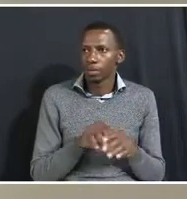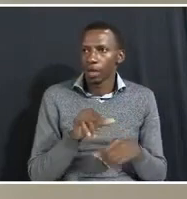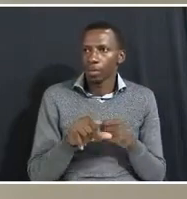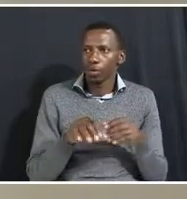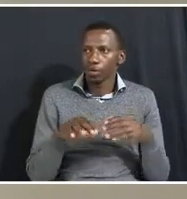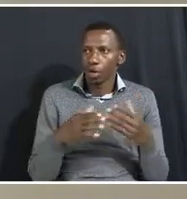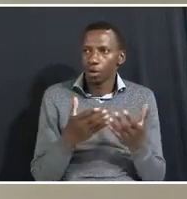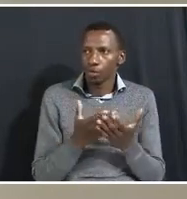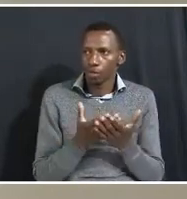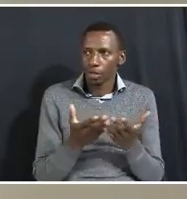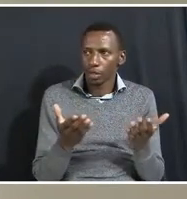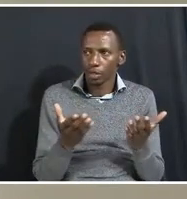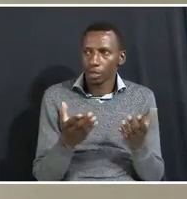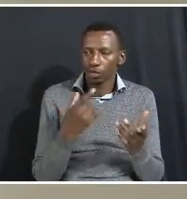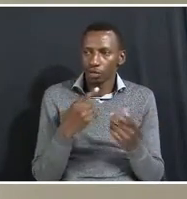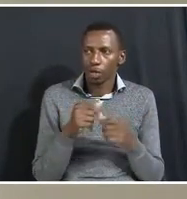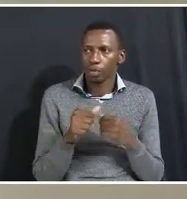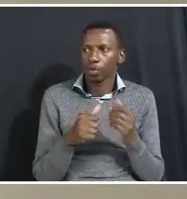work together.